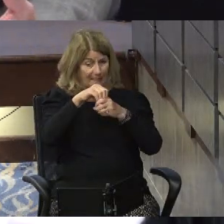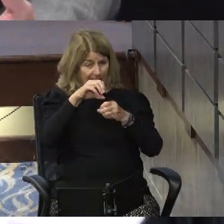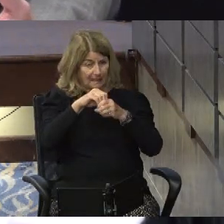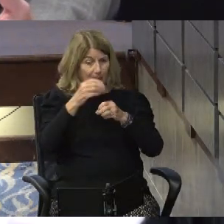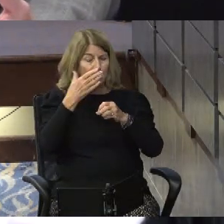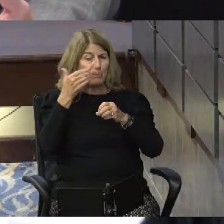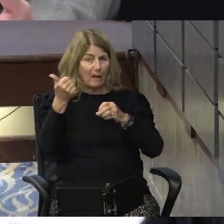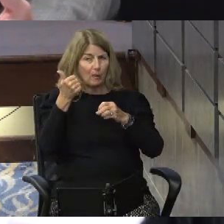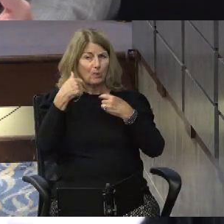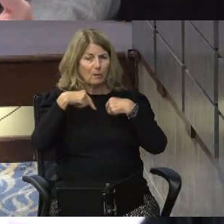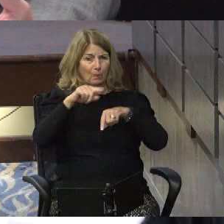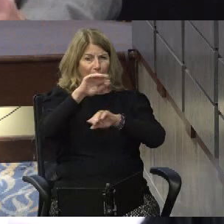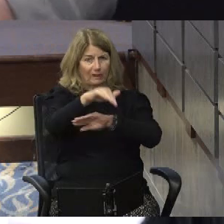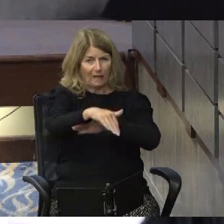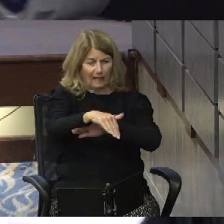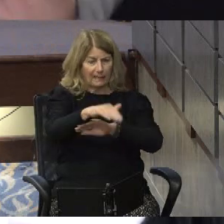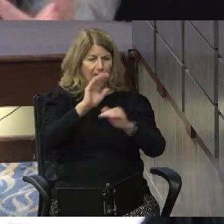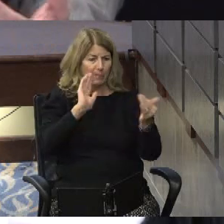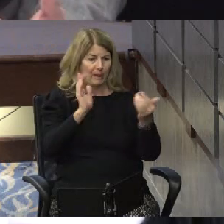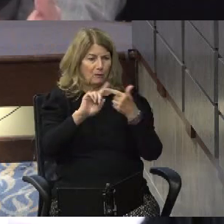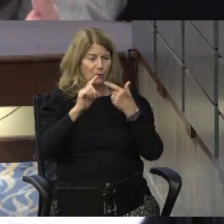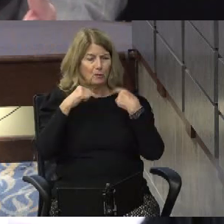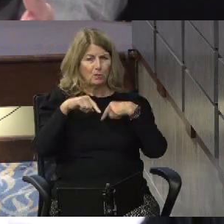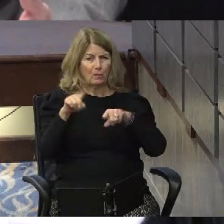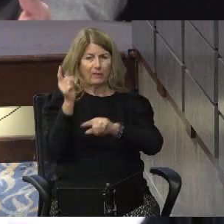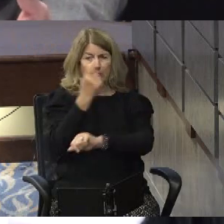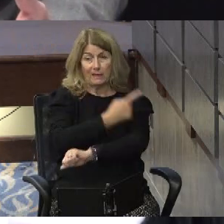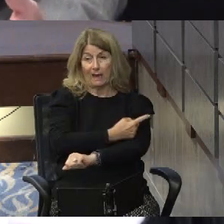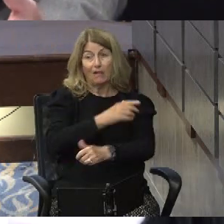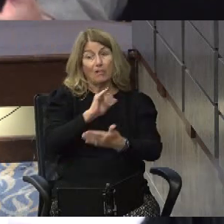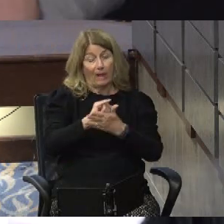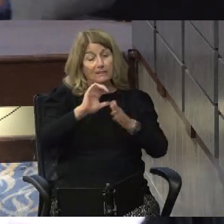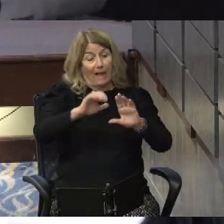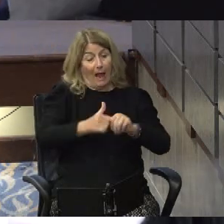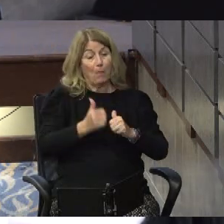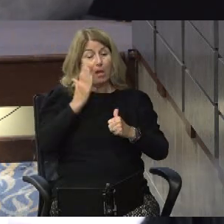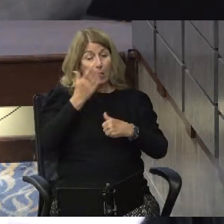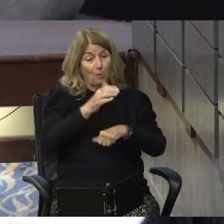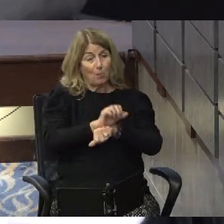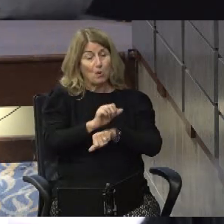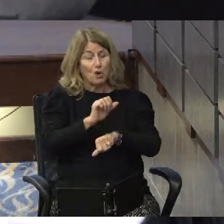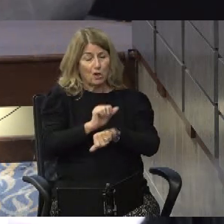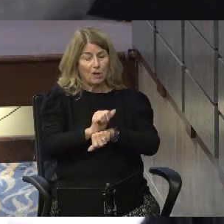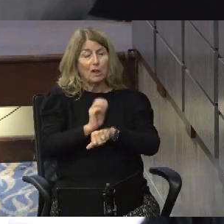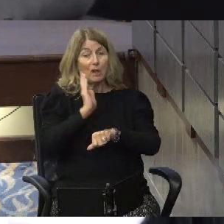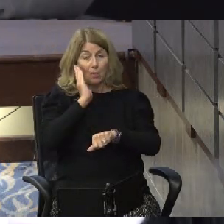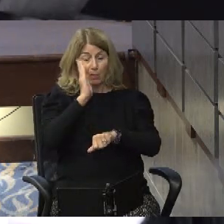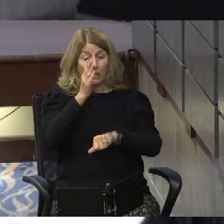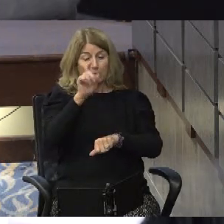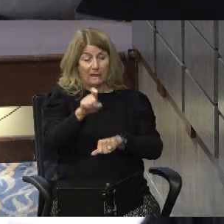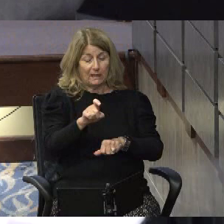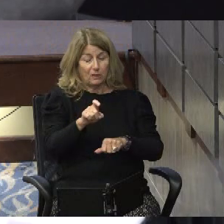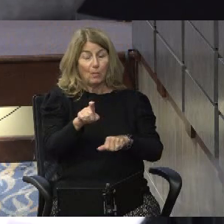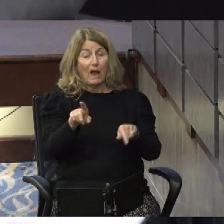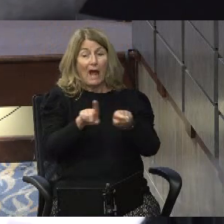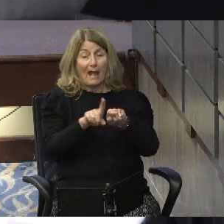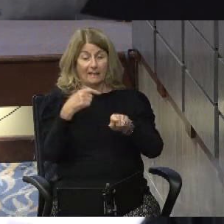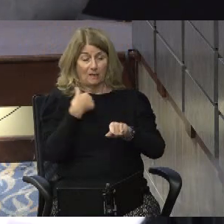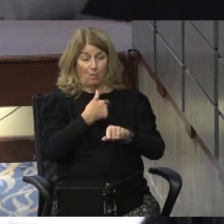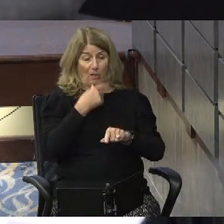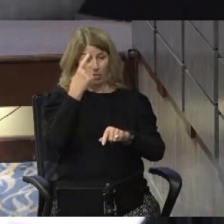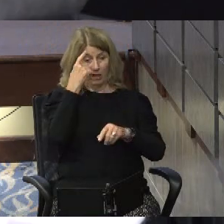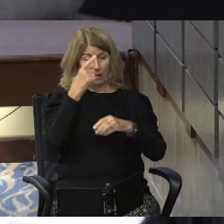you can during the day. That's just the way it's going to work. So we'll have to, you know, as we think about